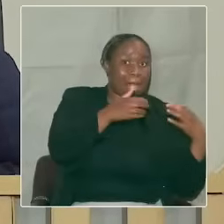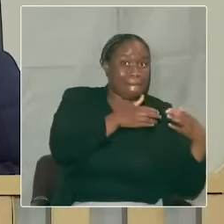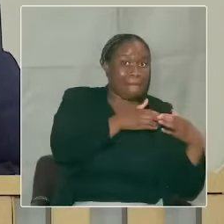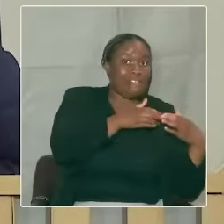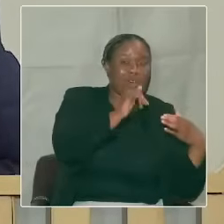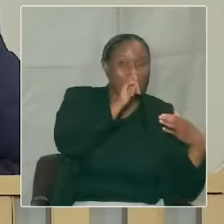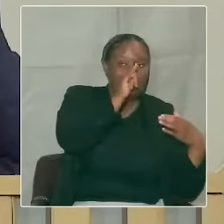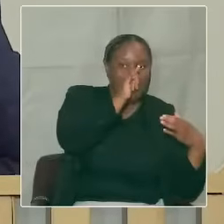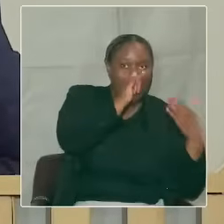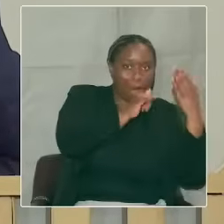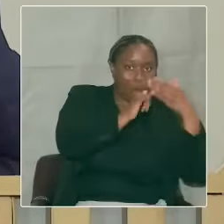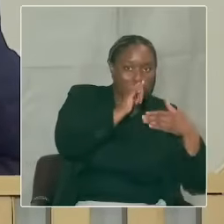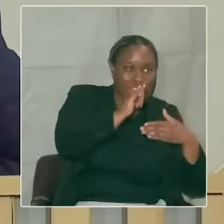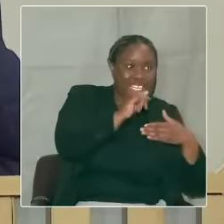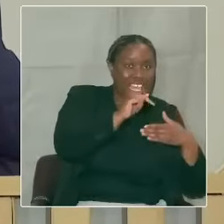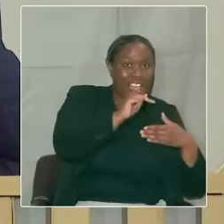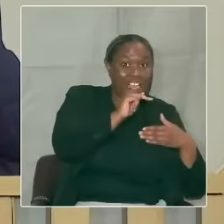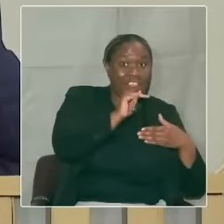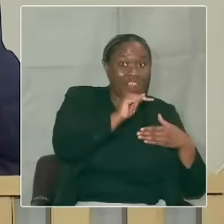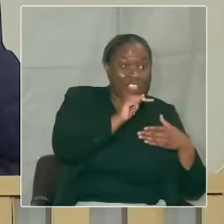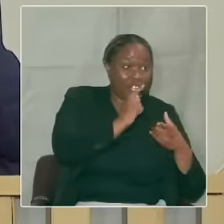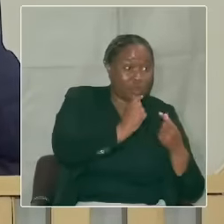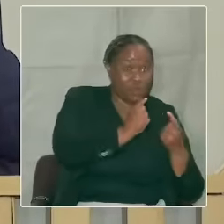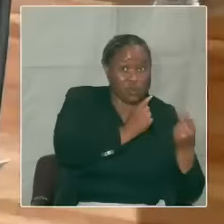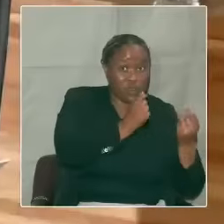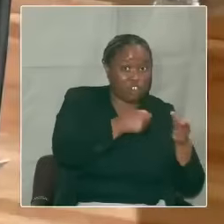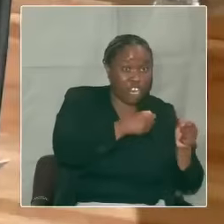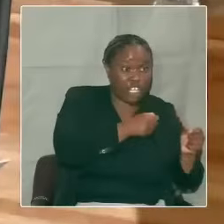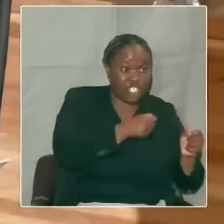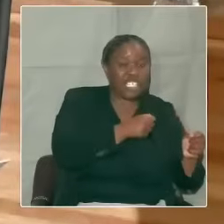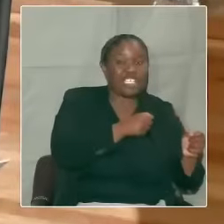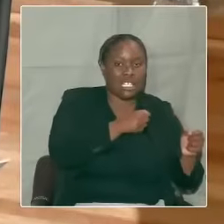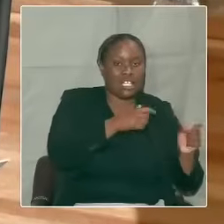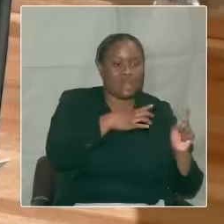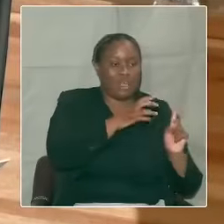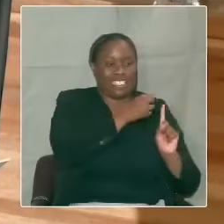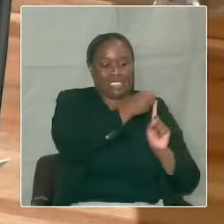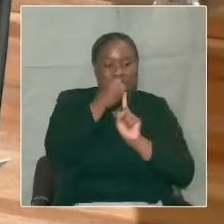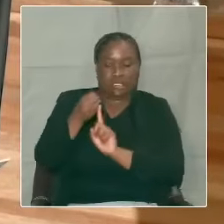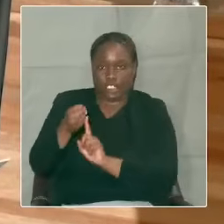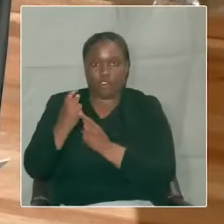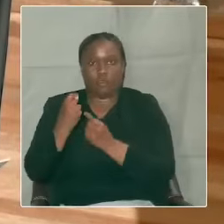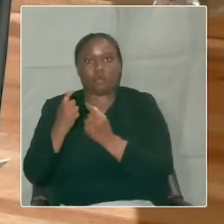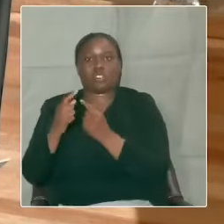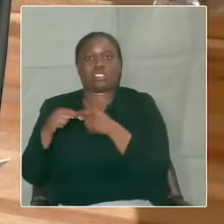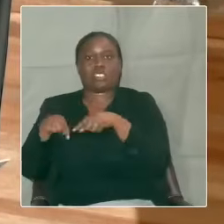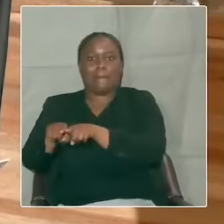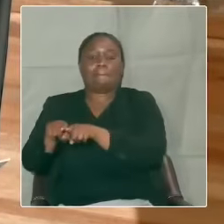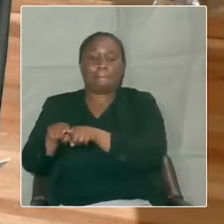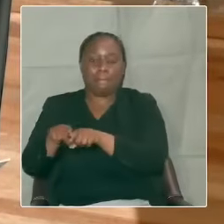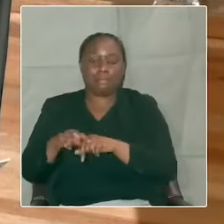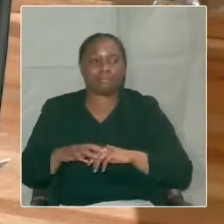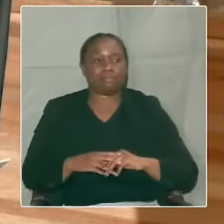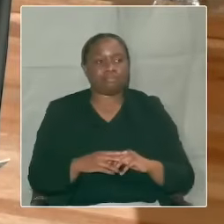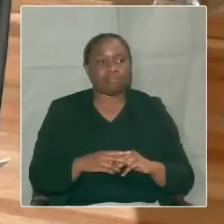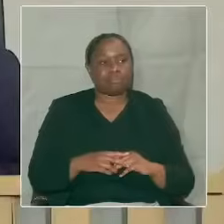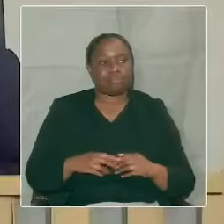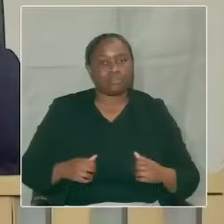rhino poaching. The formation of the PKTT represented a significant